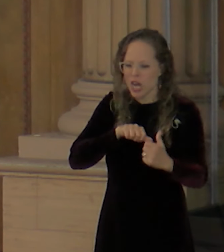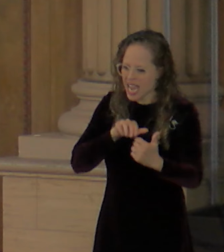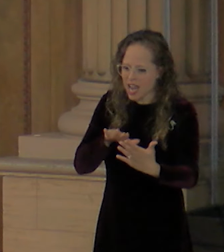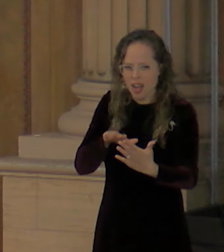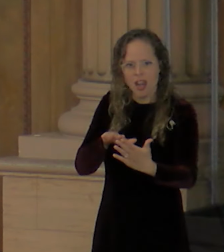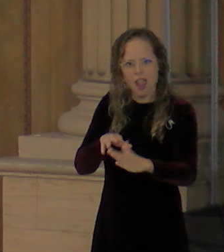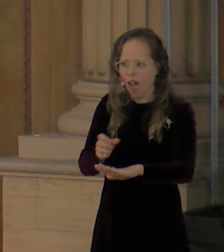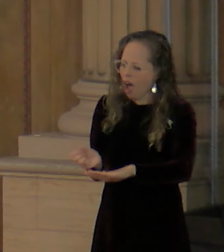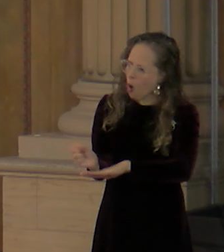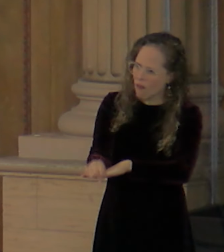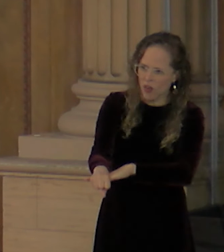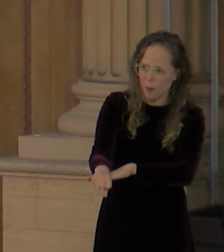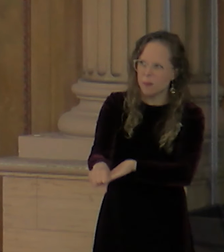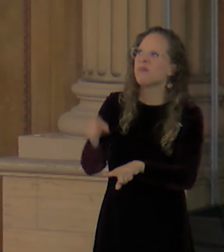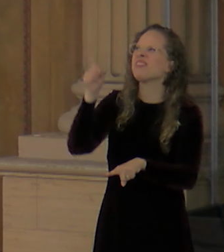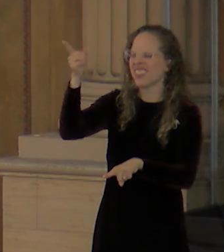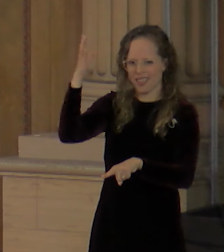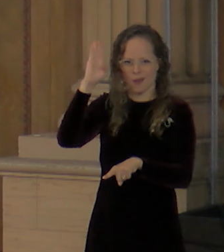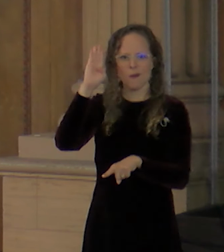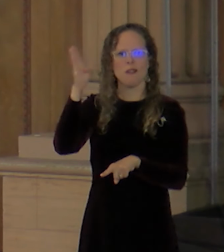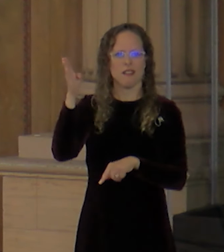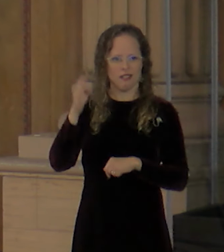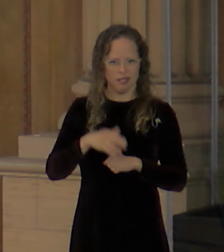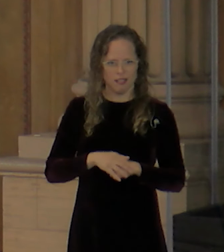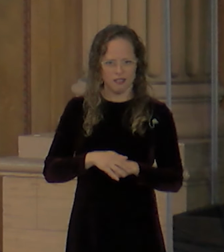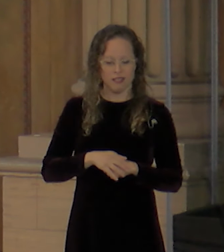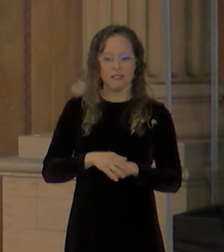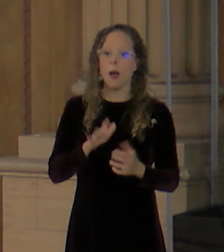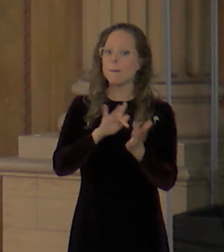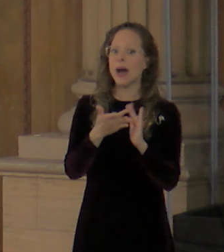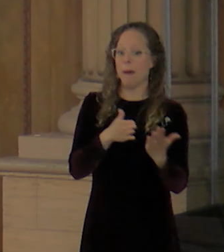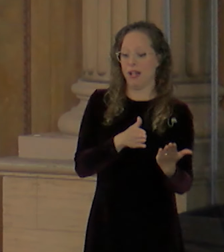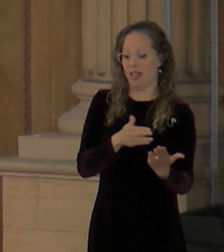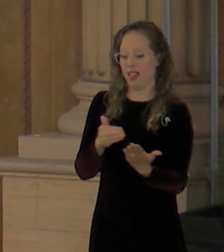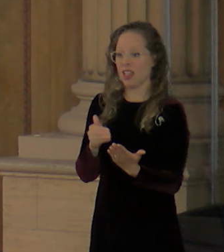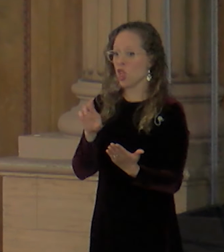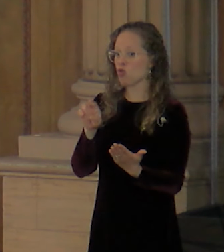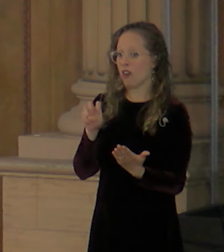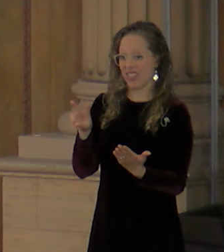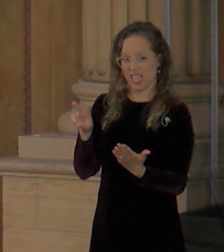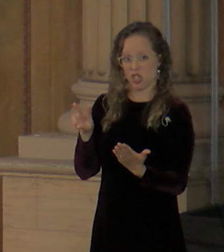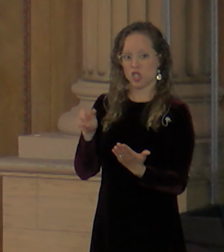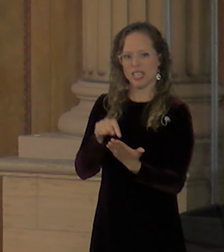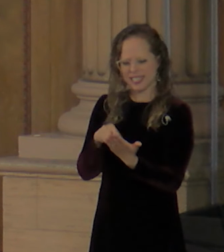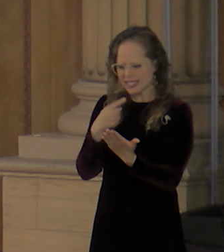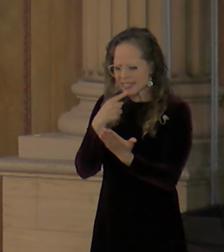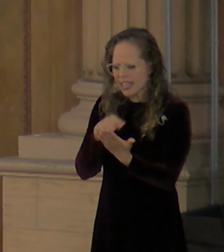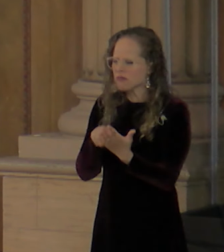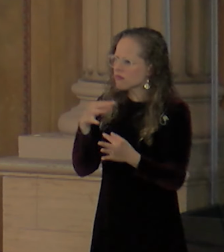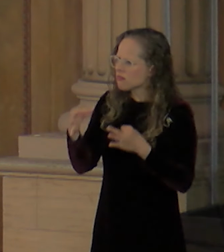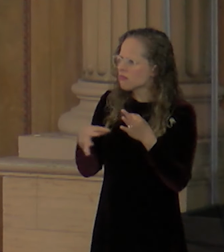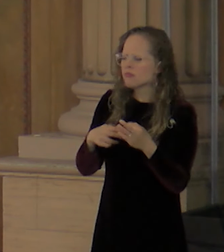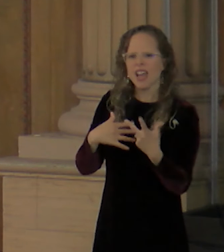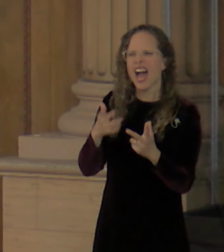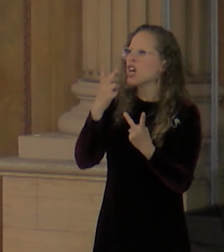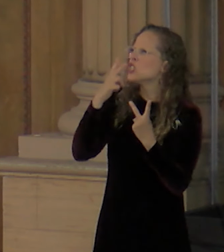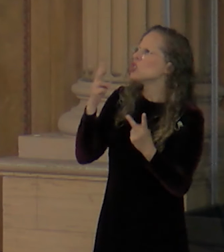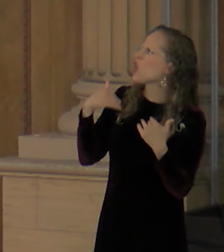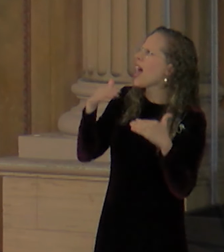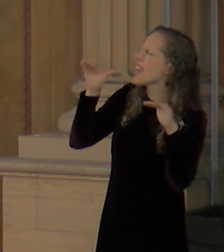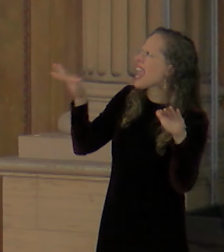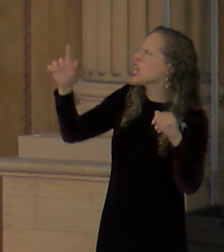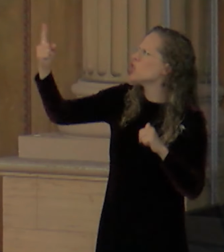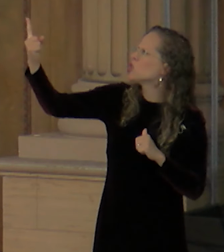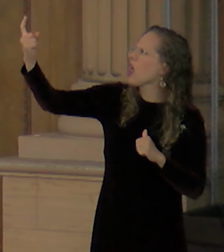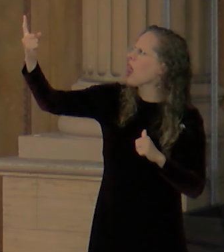it. Then you go to the end of the Bible, Revelation chapter 20, verse 1, and he says, then I saw an angel coming down from heaven, holding in his hand